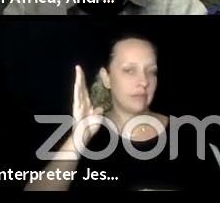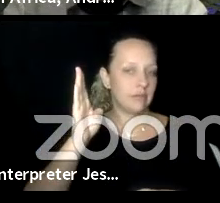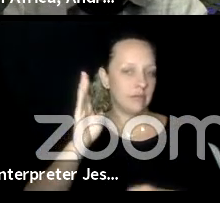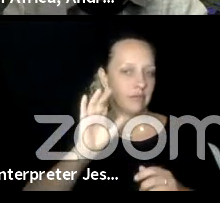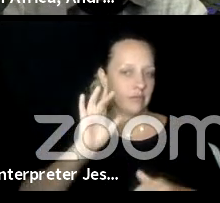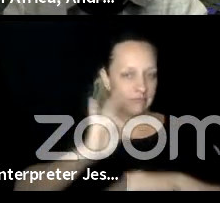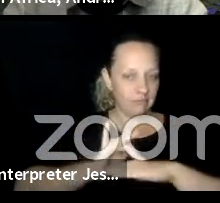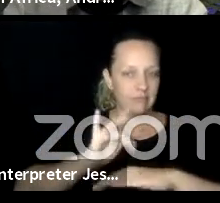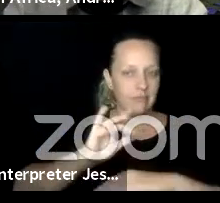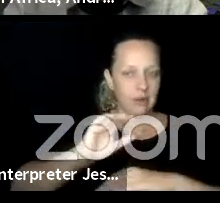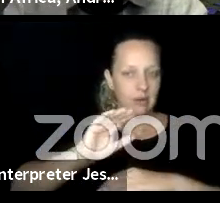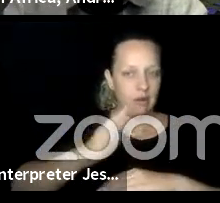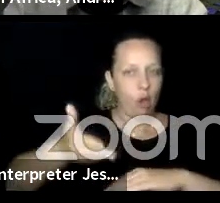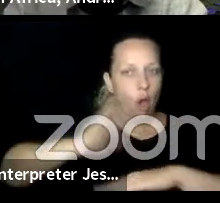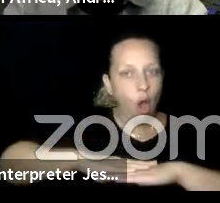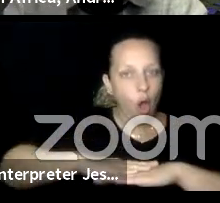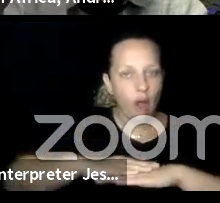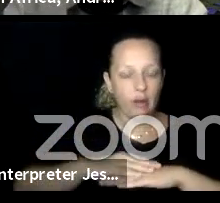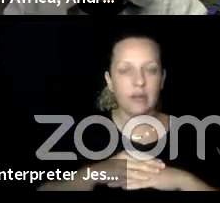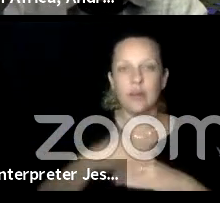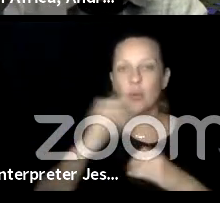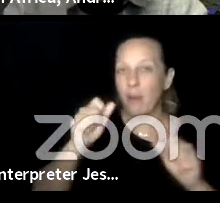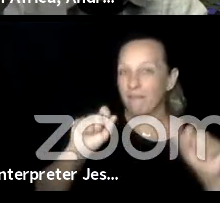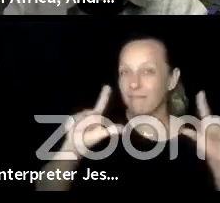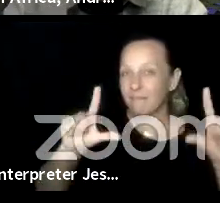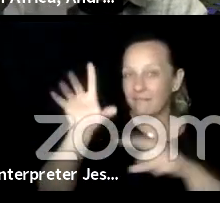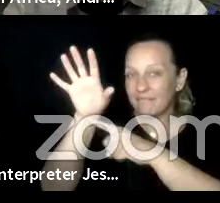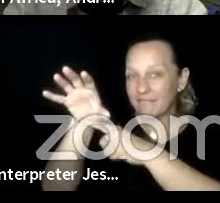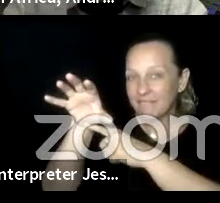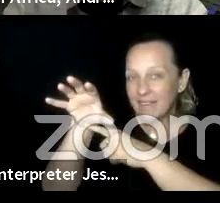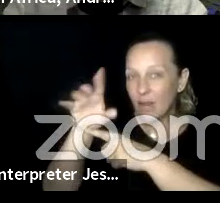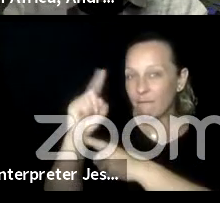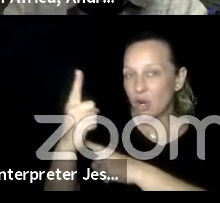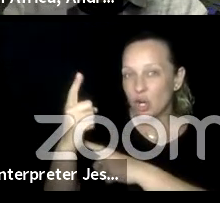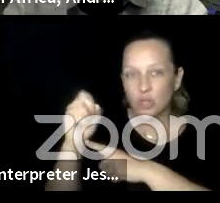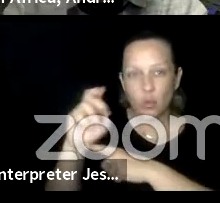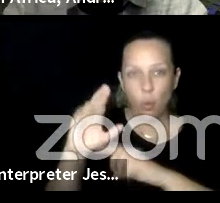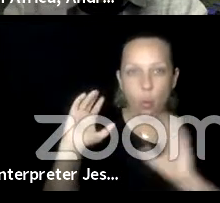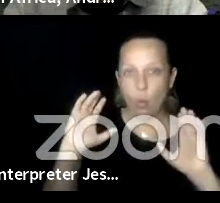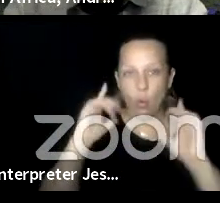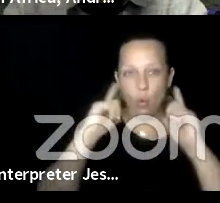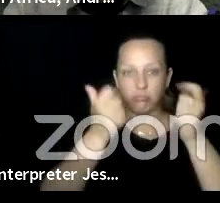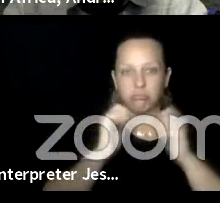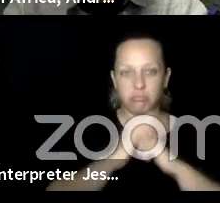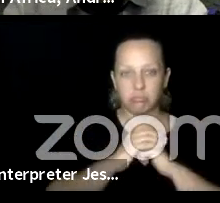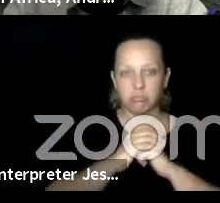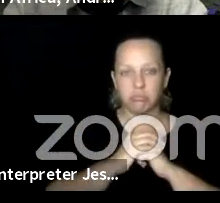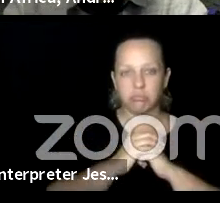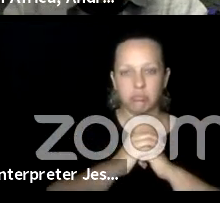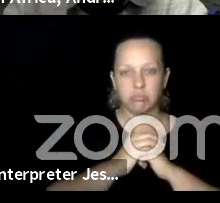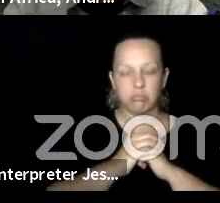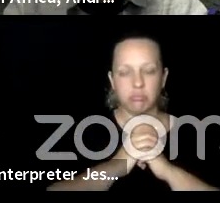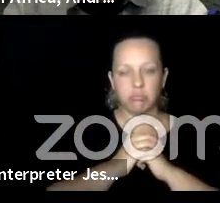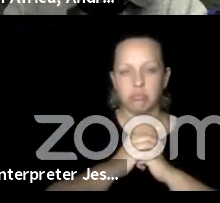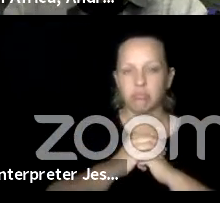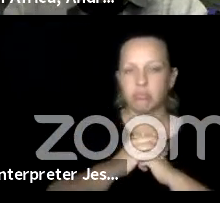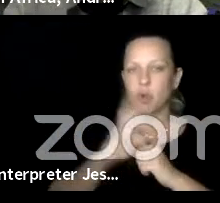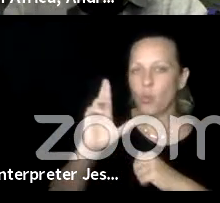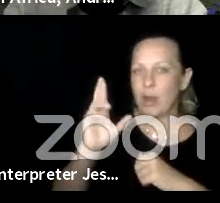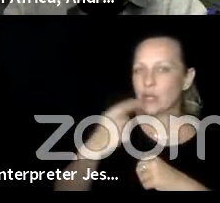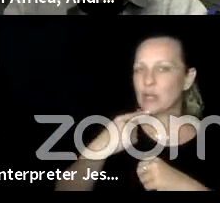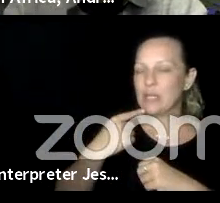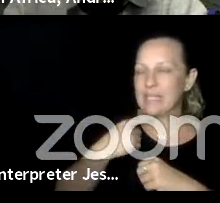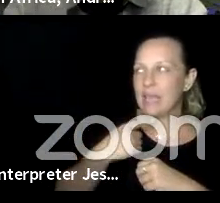to put the video up first, or just does it matter? I don't know that it matters, but I mean, we're